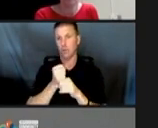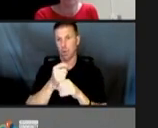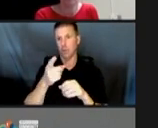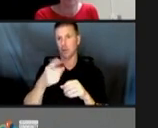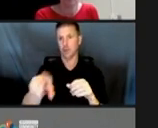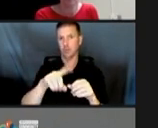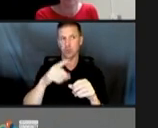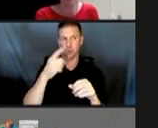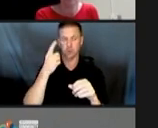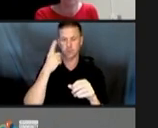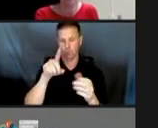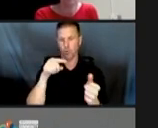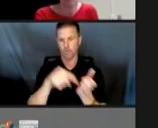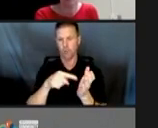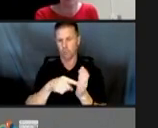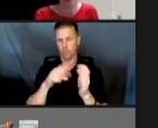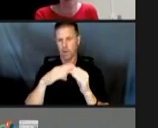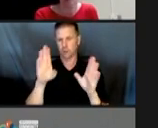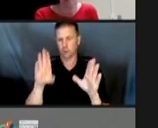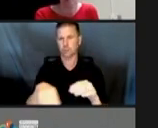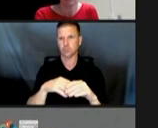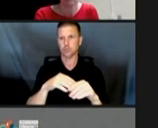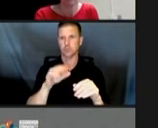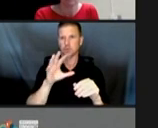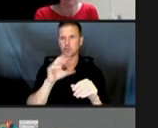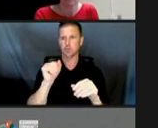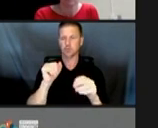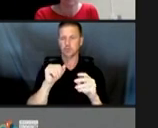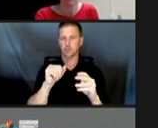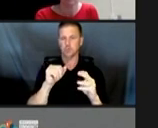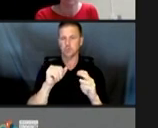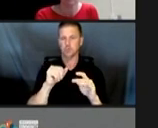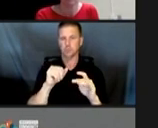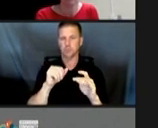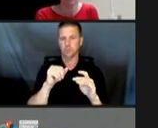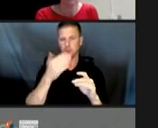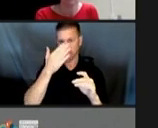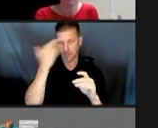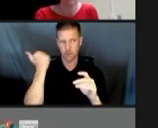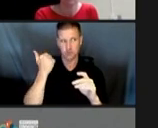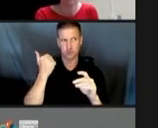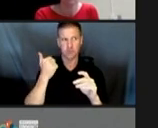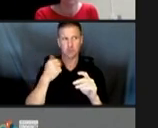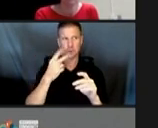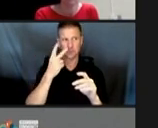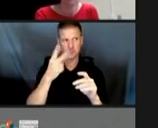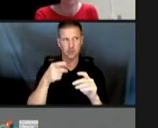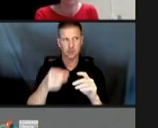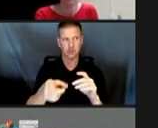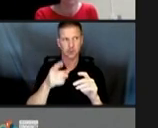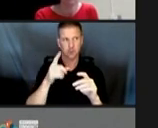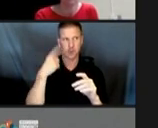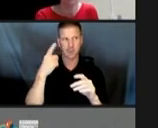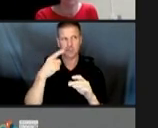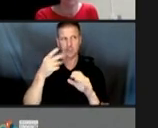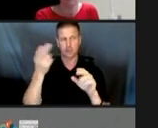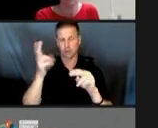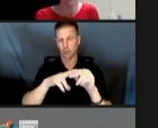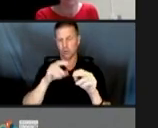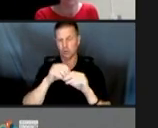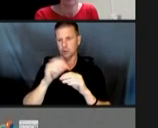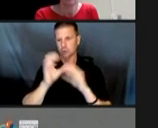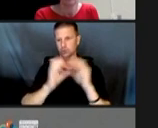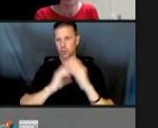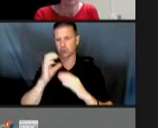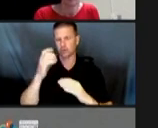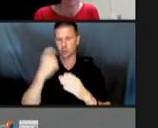for affordable housing. And it is because we've just seen this crazy increase in construction